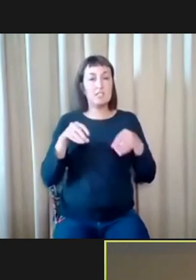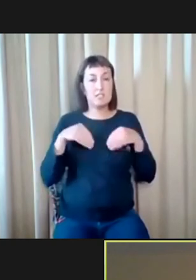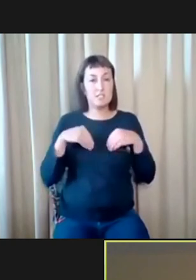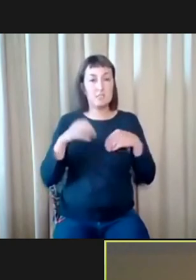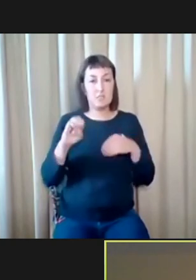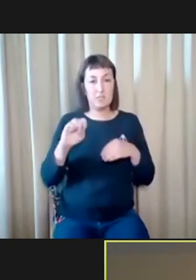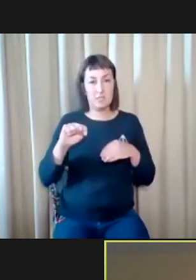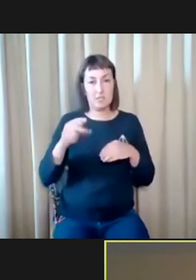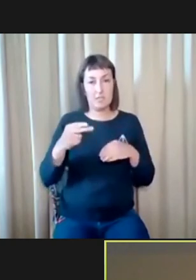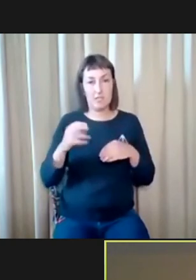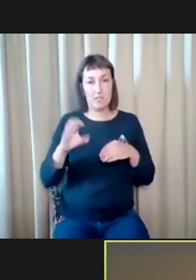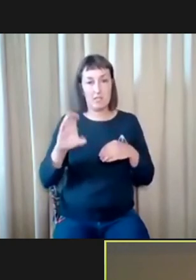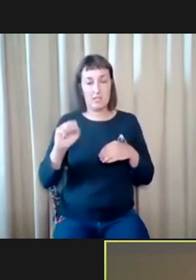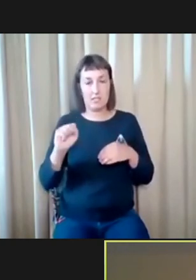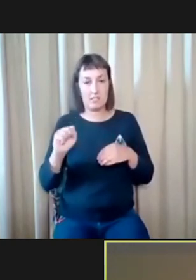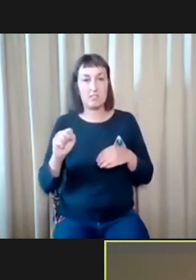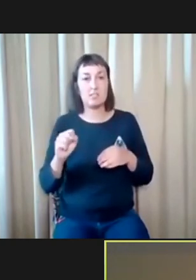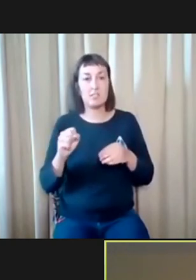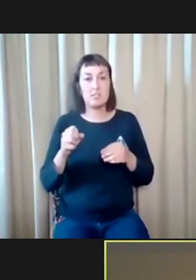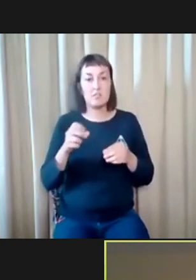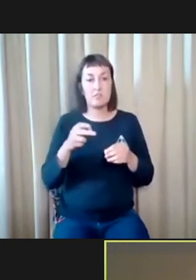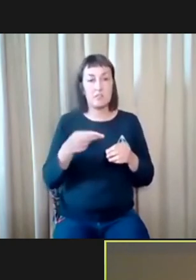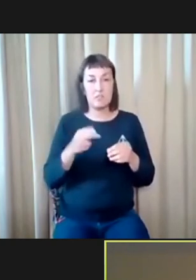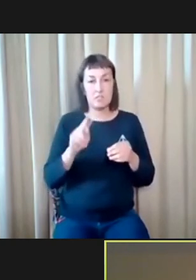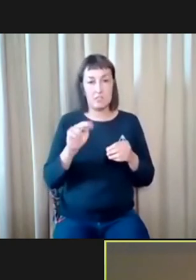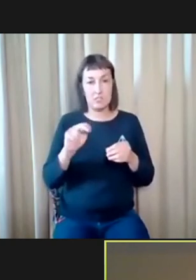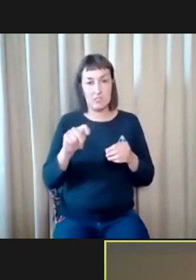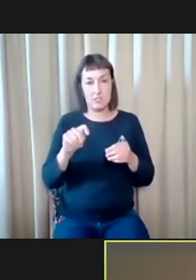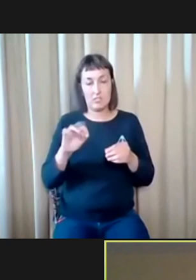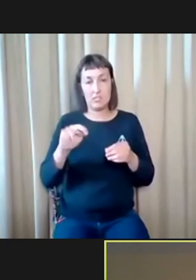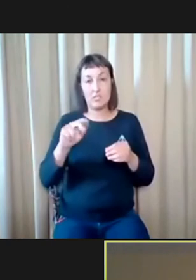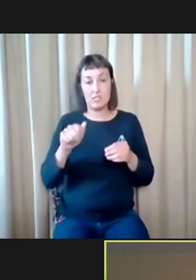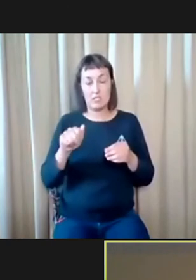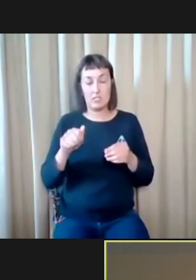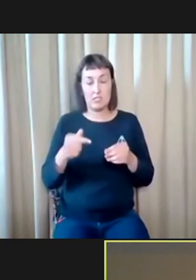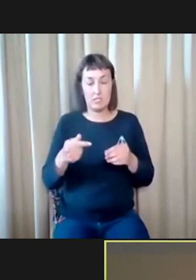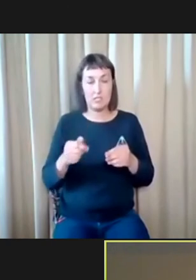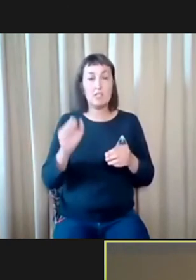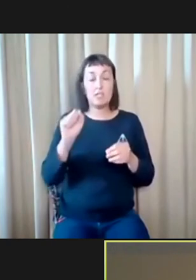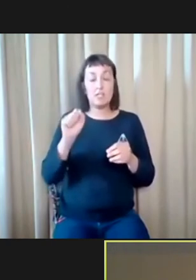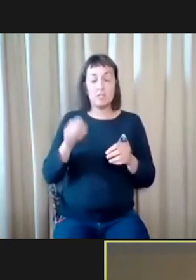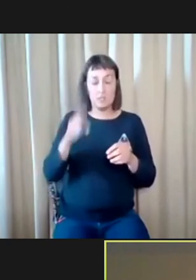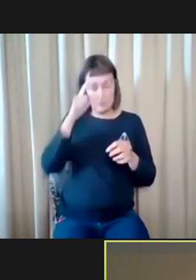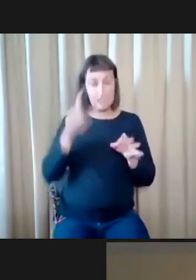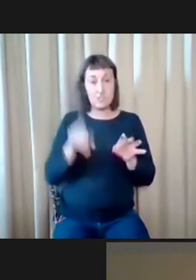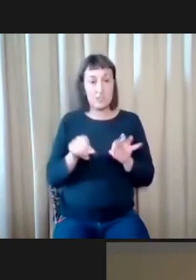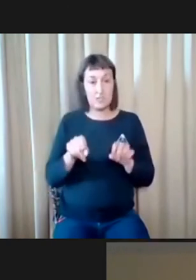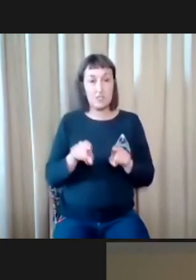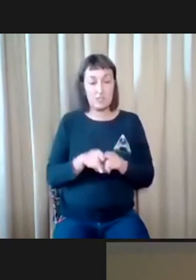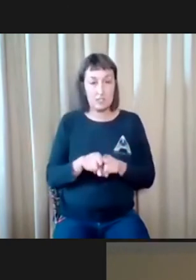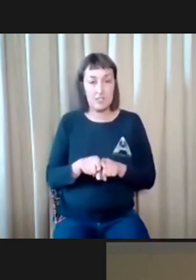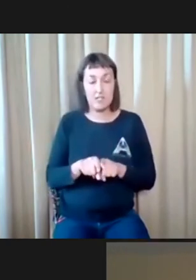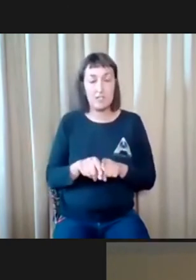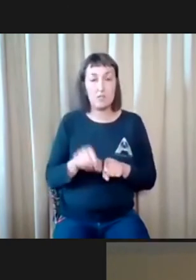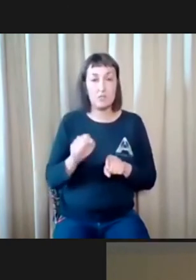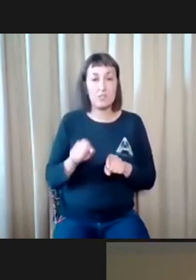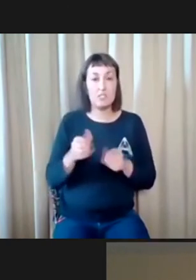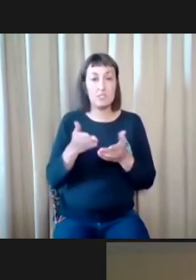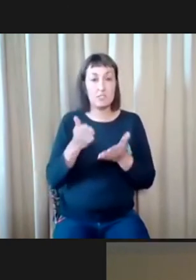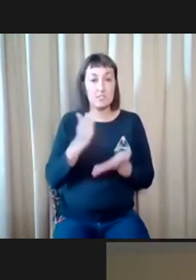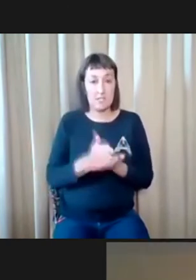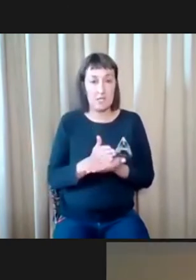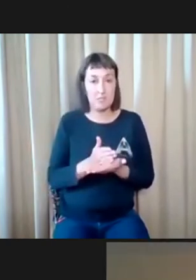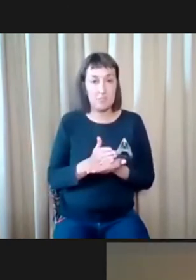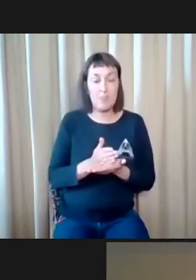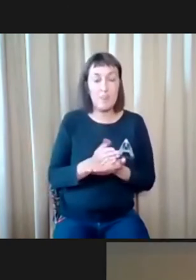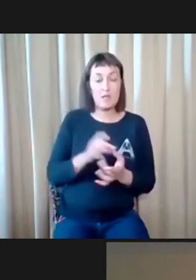And they agreed, we need to do it. Absolutely. We need to get rid of these contests. You know, we did post the link in the comments, but